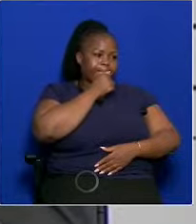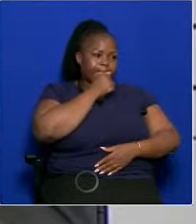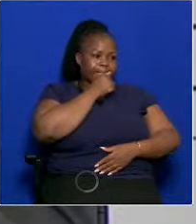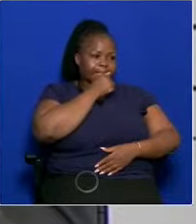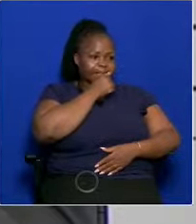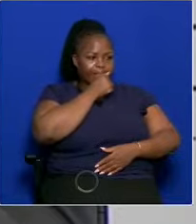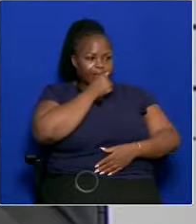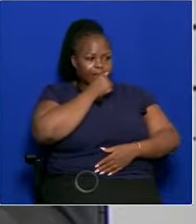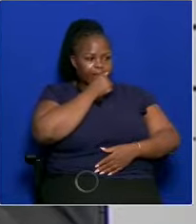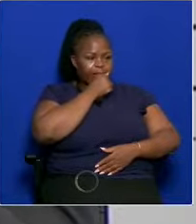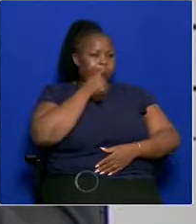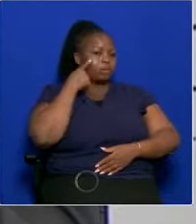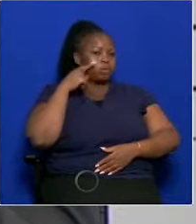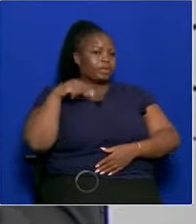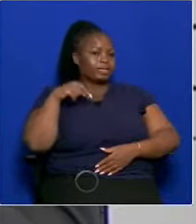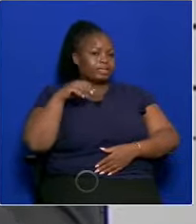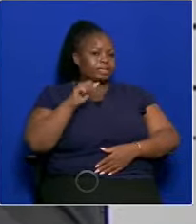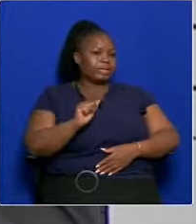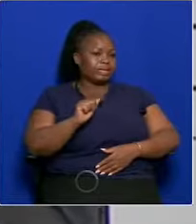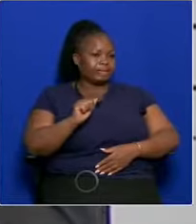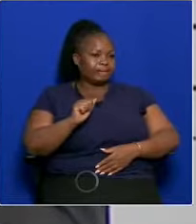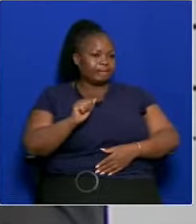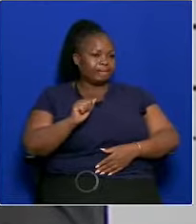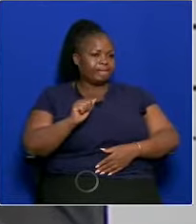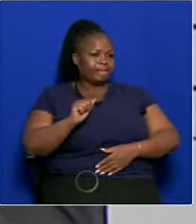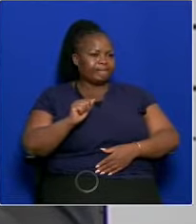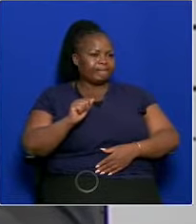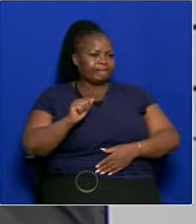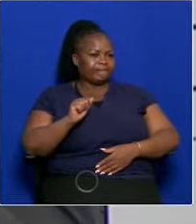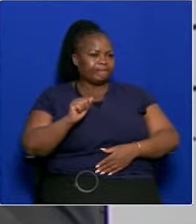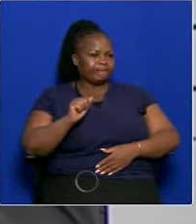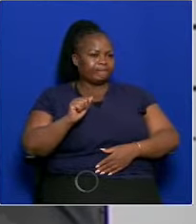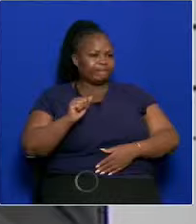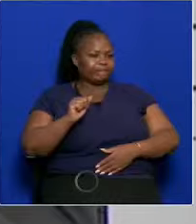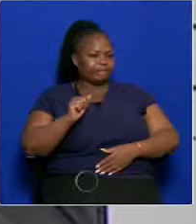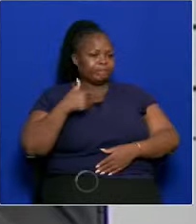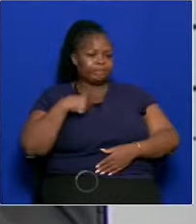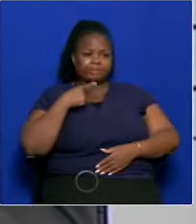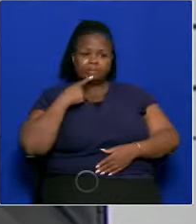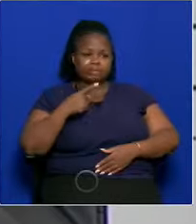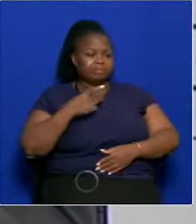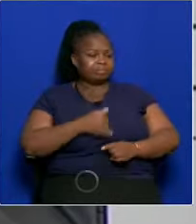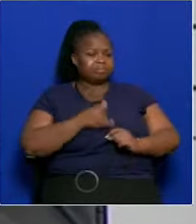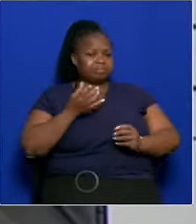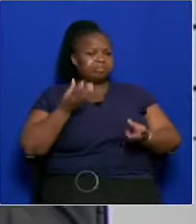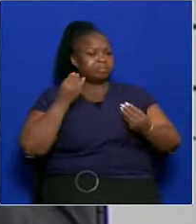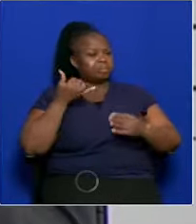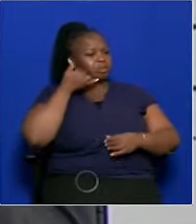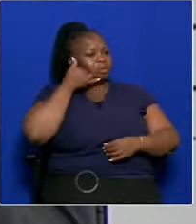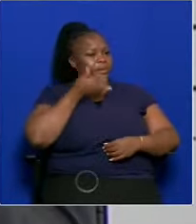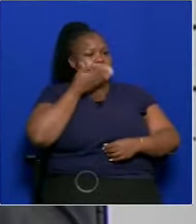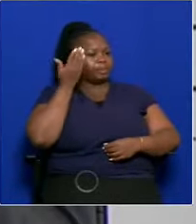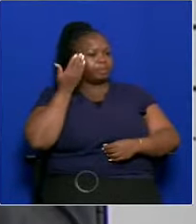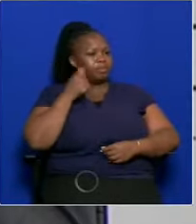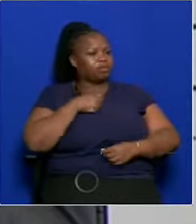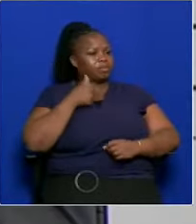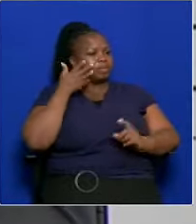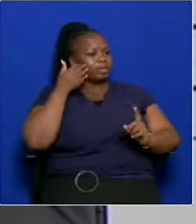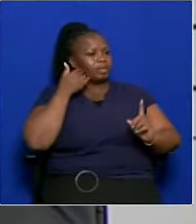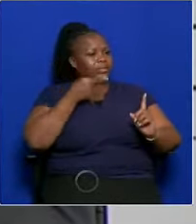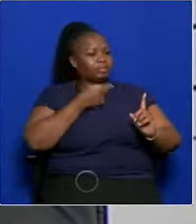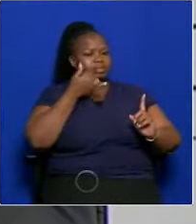witness A. Then I'm saying I never received a call from Mr. Matlala during that